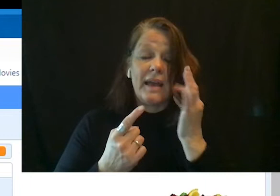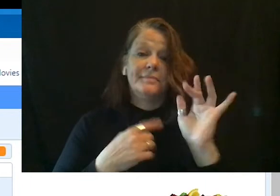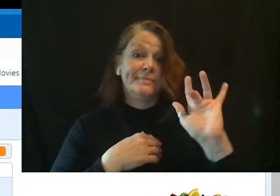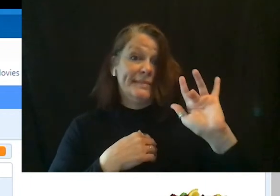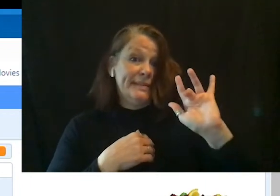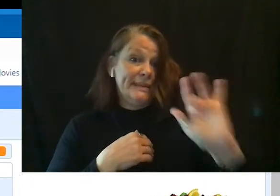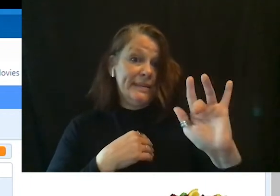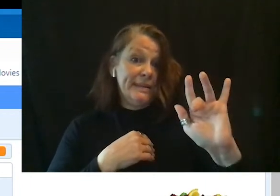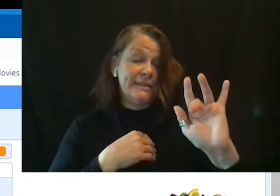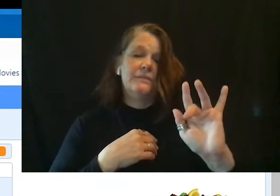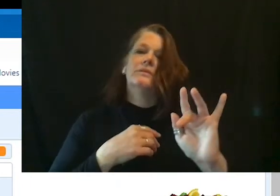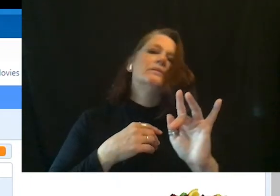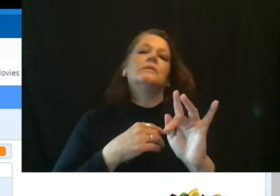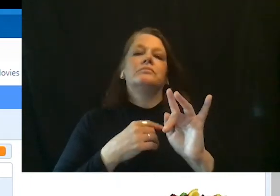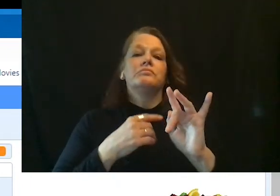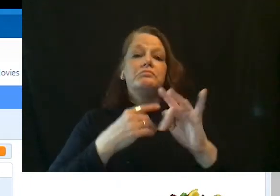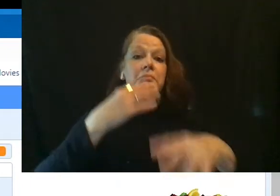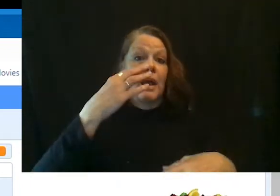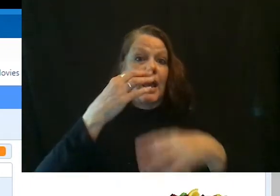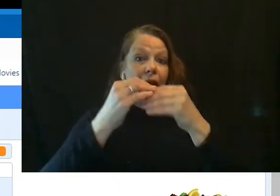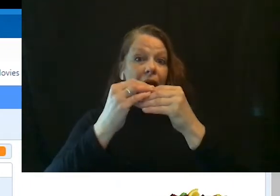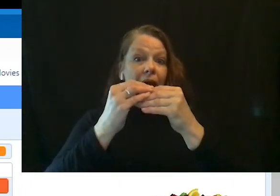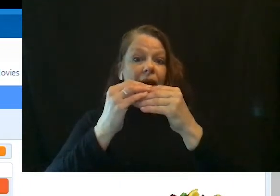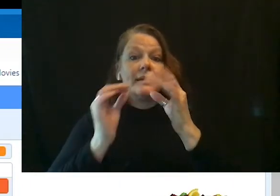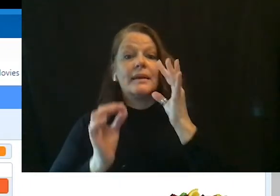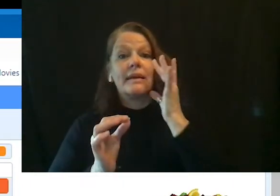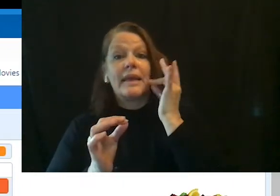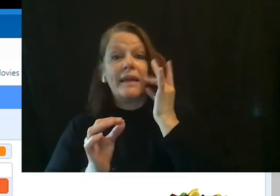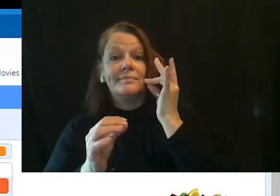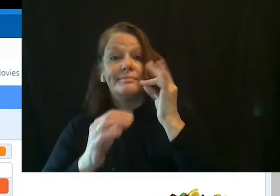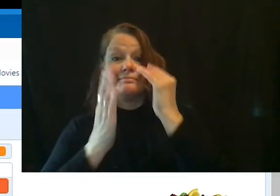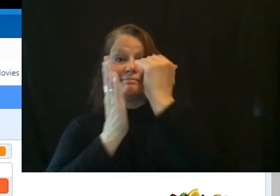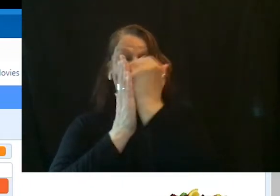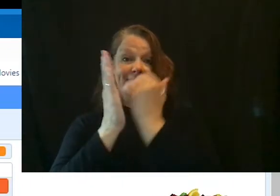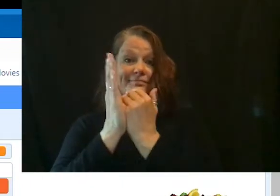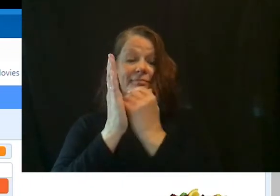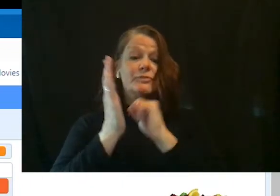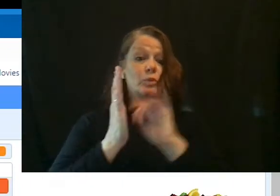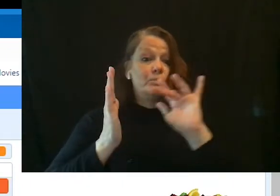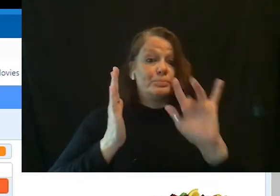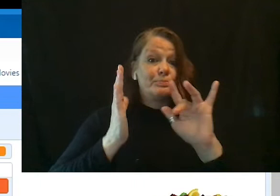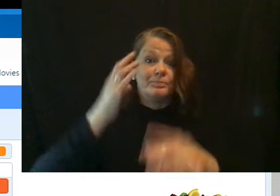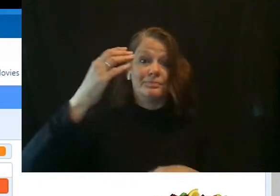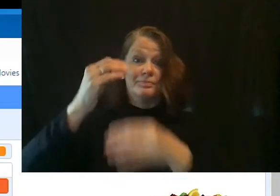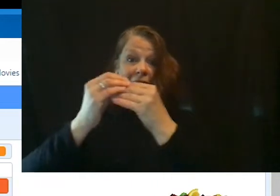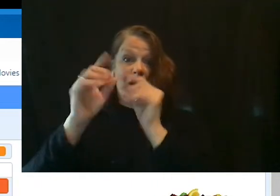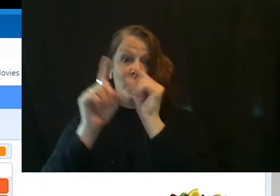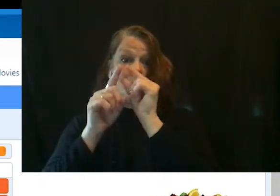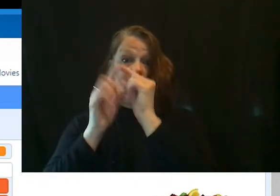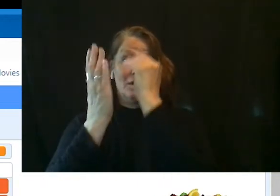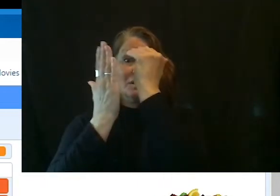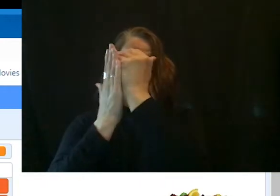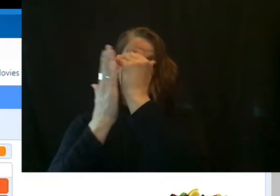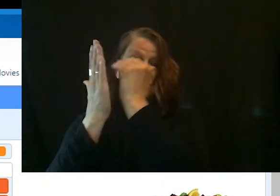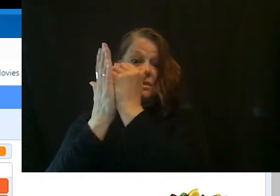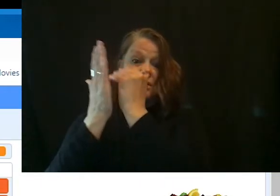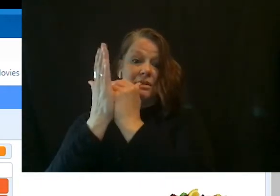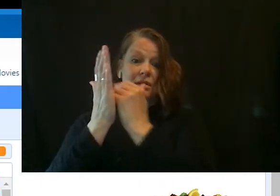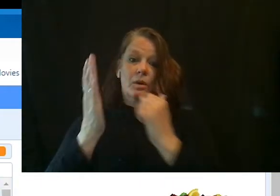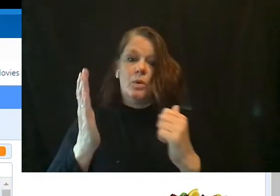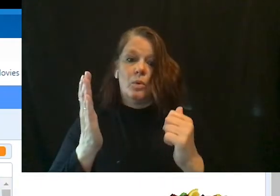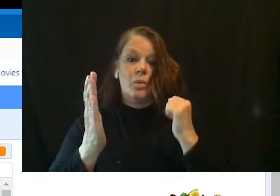is clicked, I want you to add cat to the list. So look it adds cat. And it won't take it